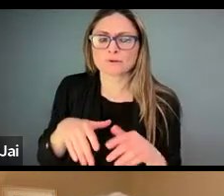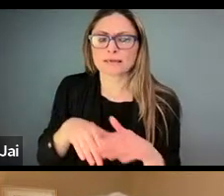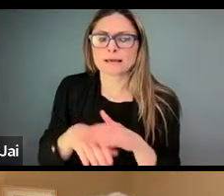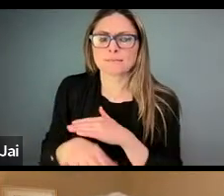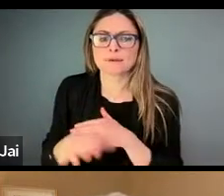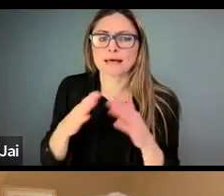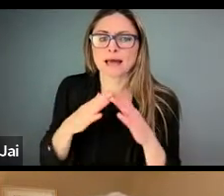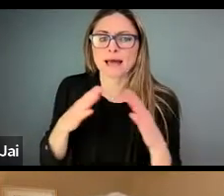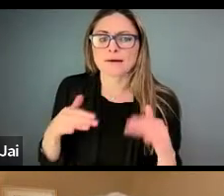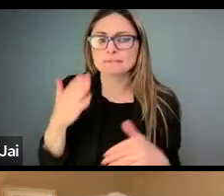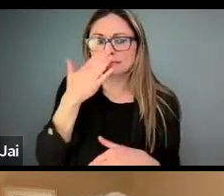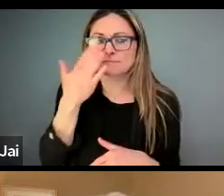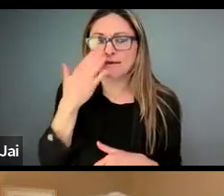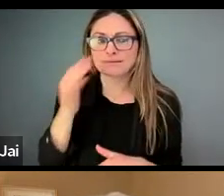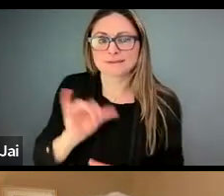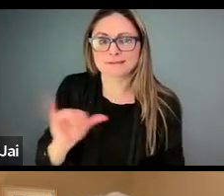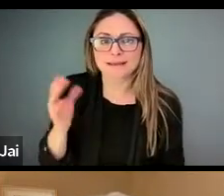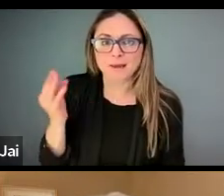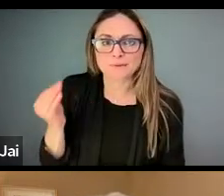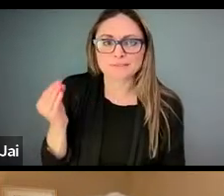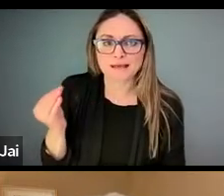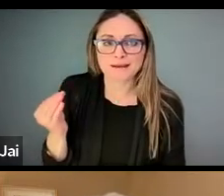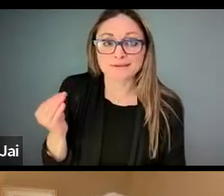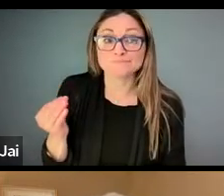outdoors. And